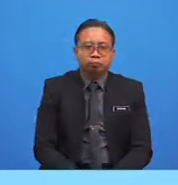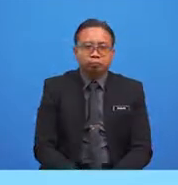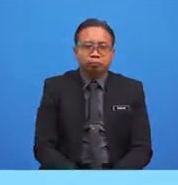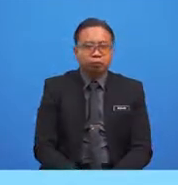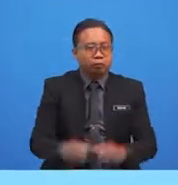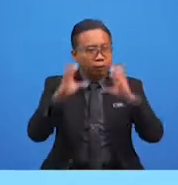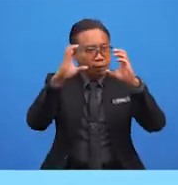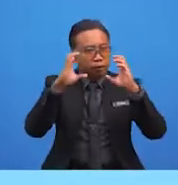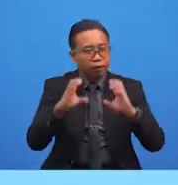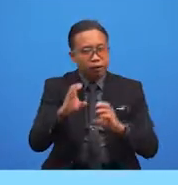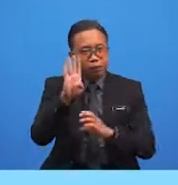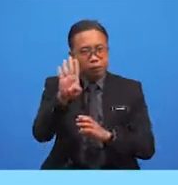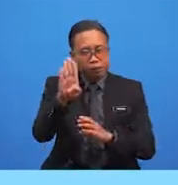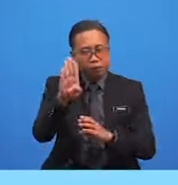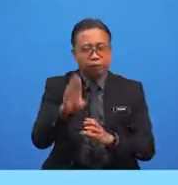Paragraph B.